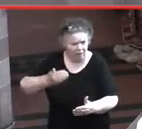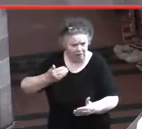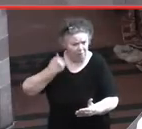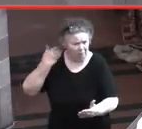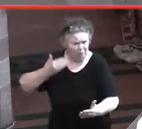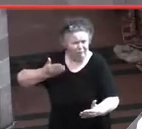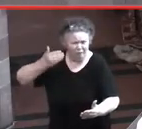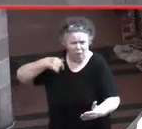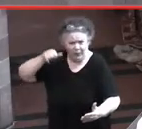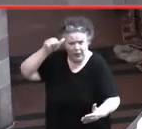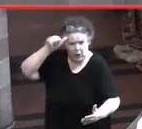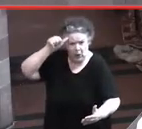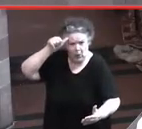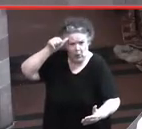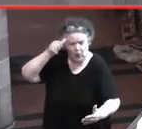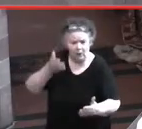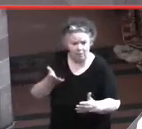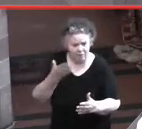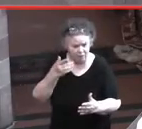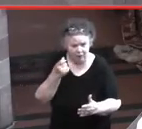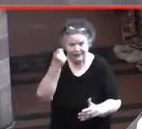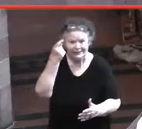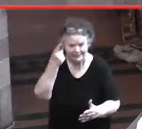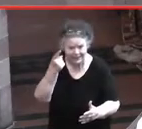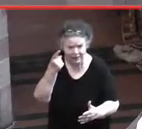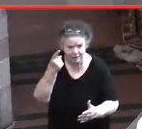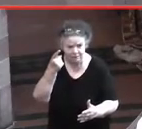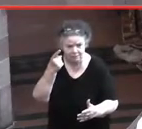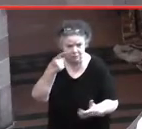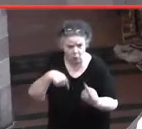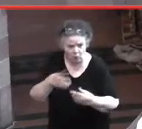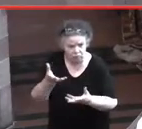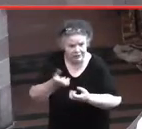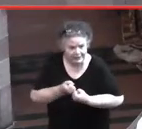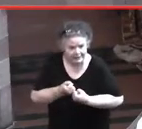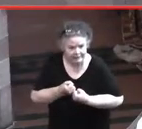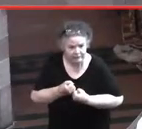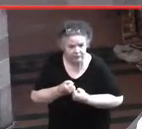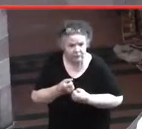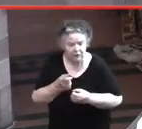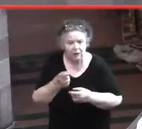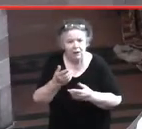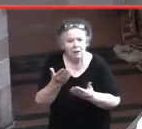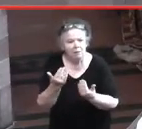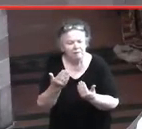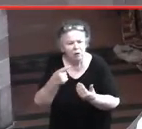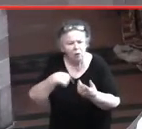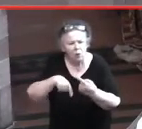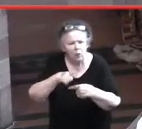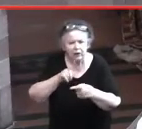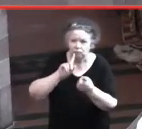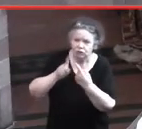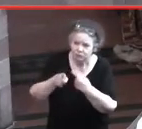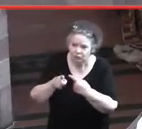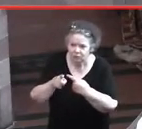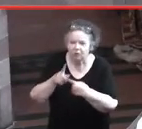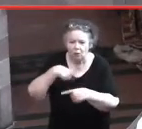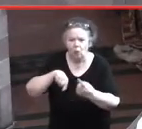it, long before we understand it, long before we are enabled to respond.